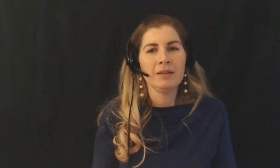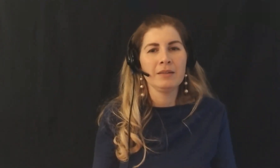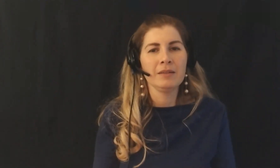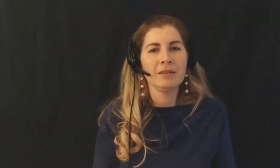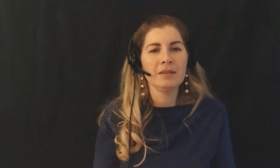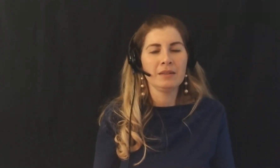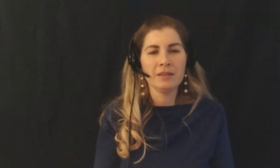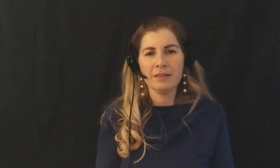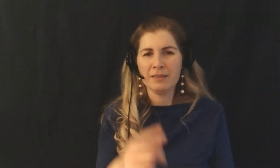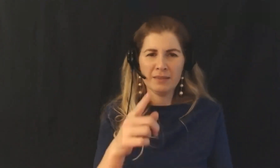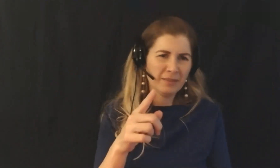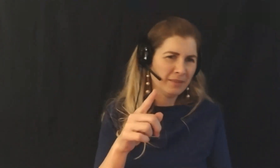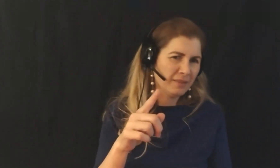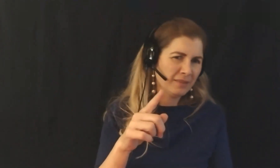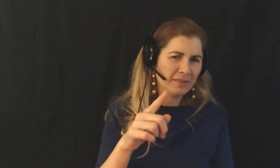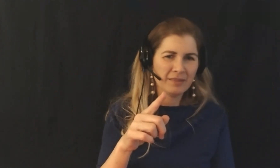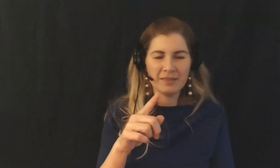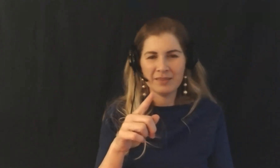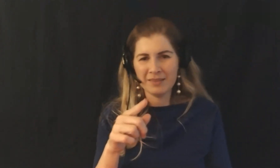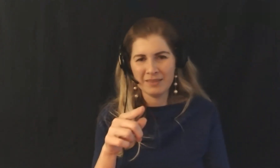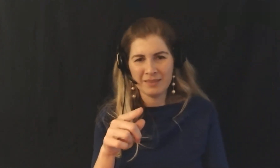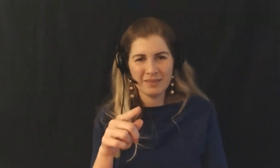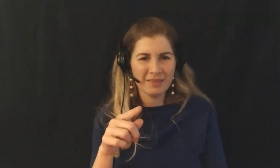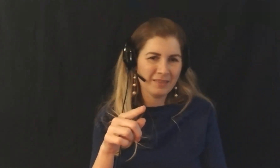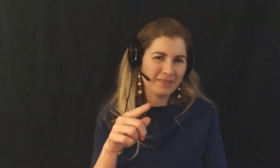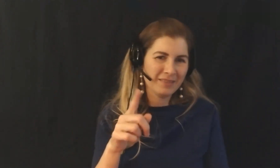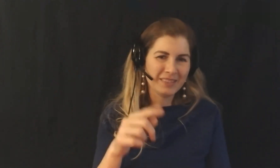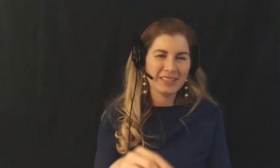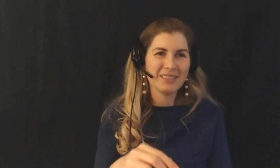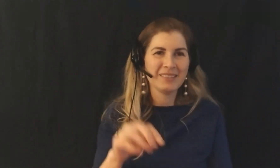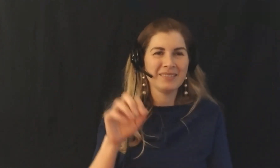A left-handed smoke shifter. Let it gravel, brains being stuck away.